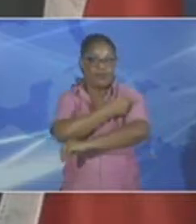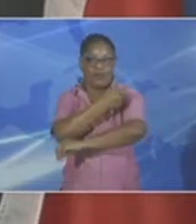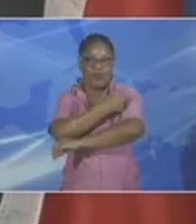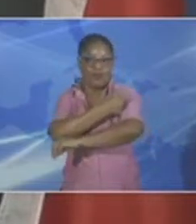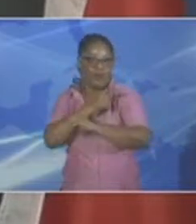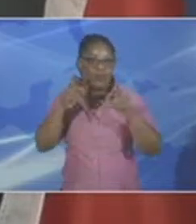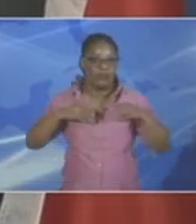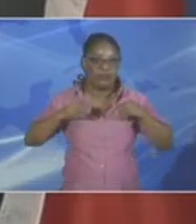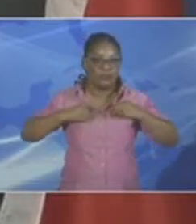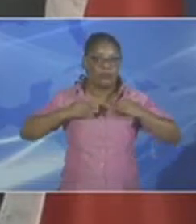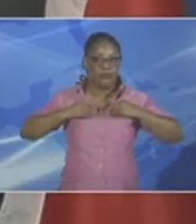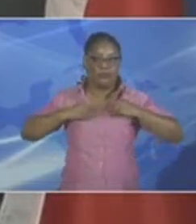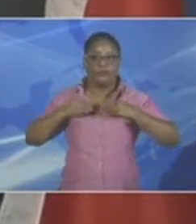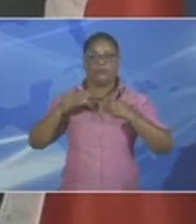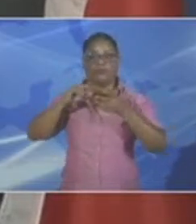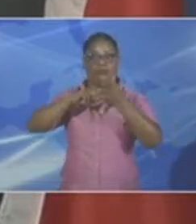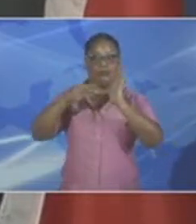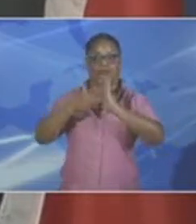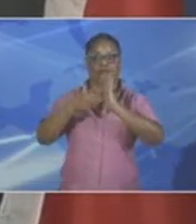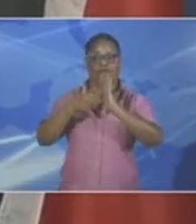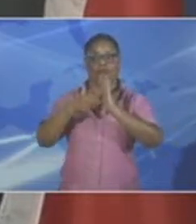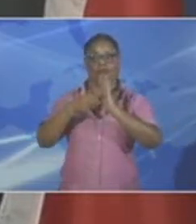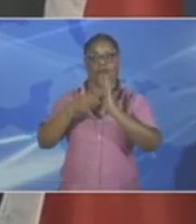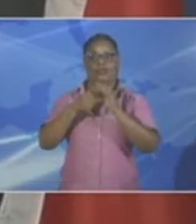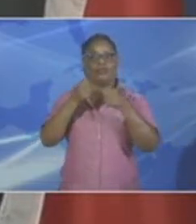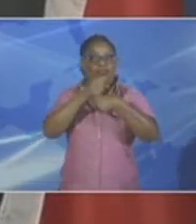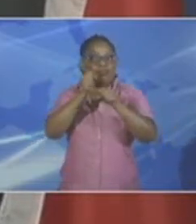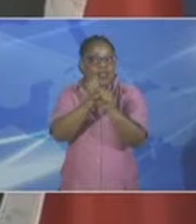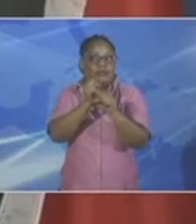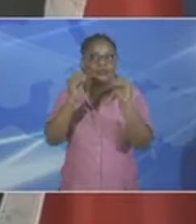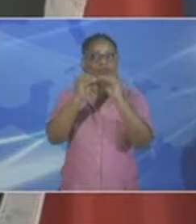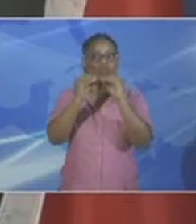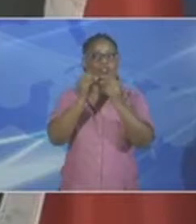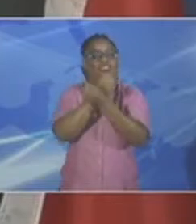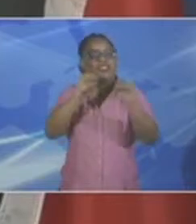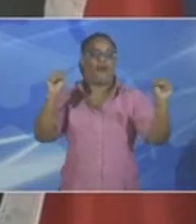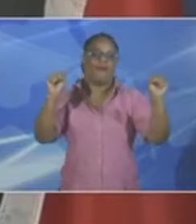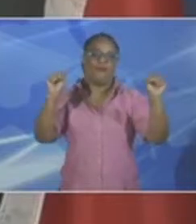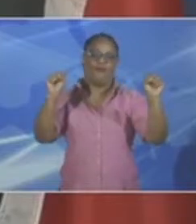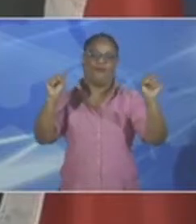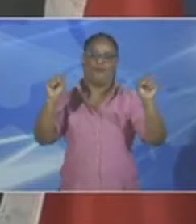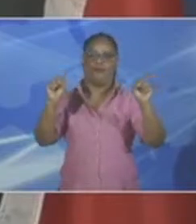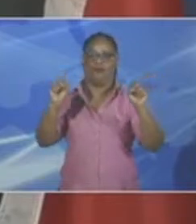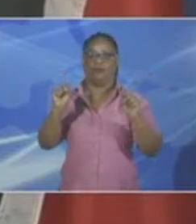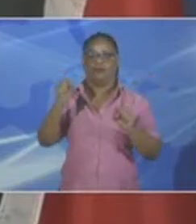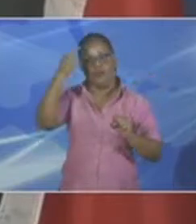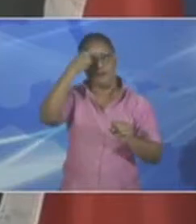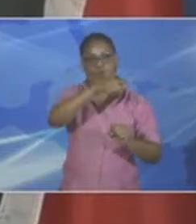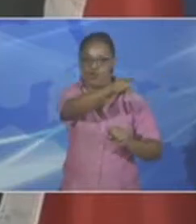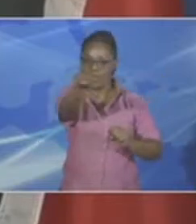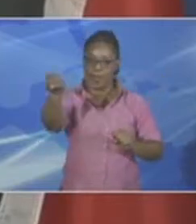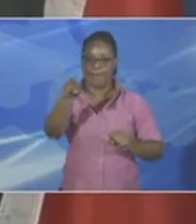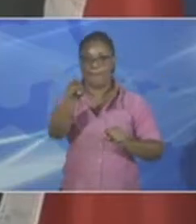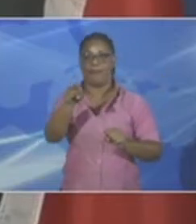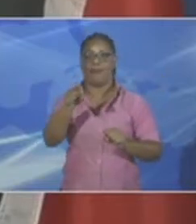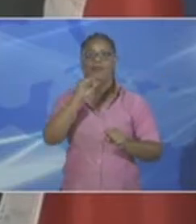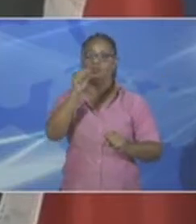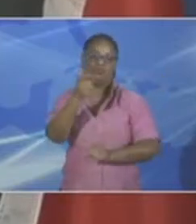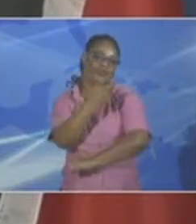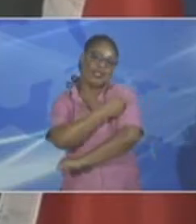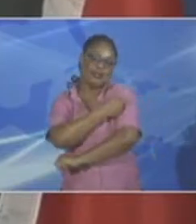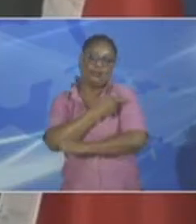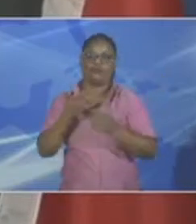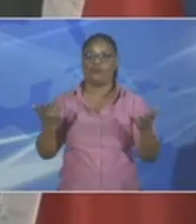separating people. It was trying to reduce the effect that the virus could have had on the overall population. And